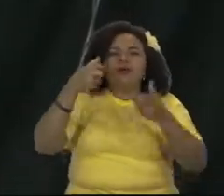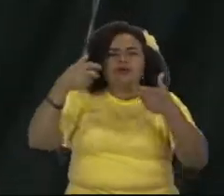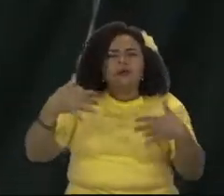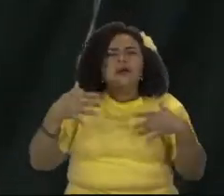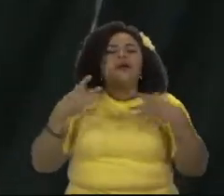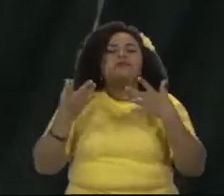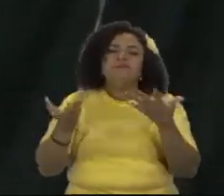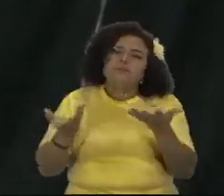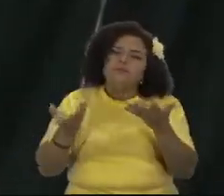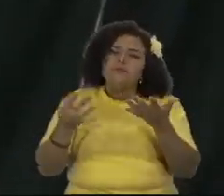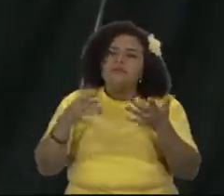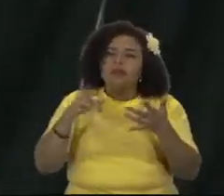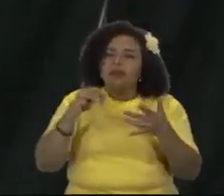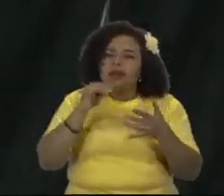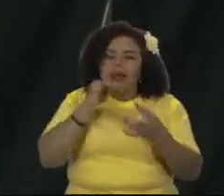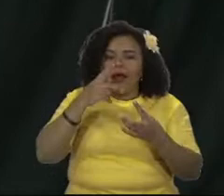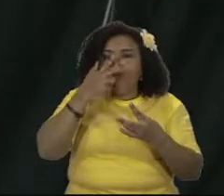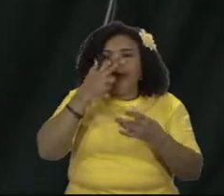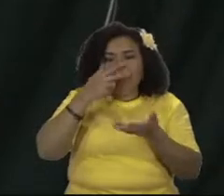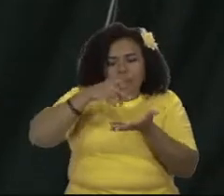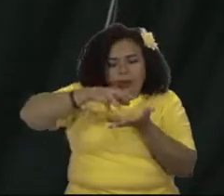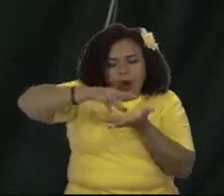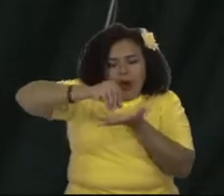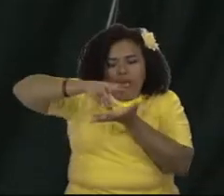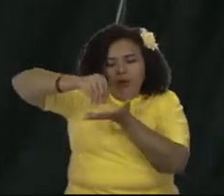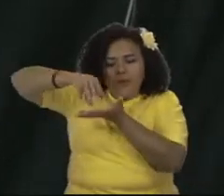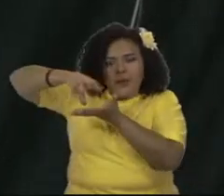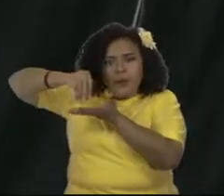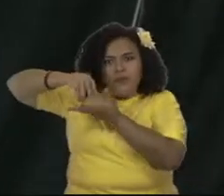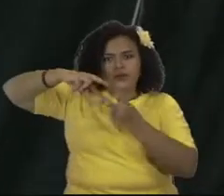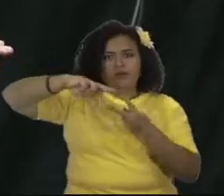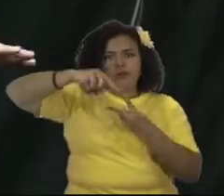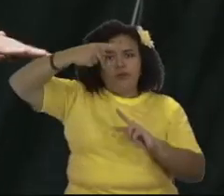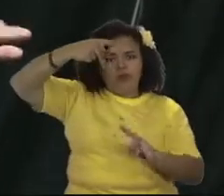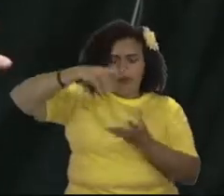I don't want to get into the biology itself, but